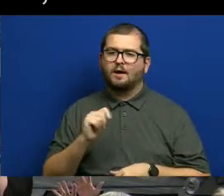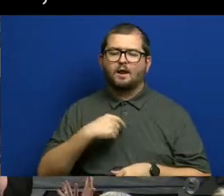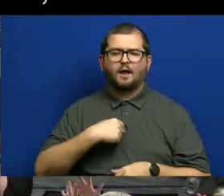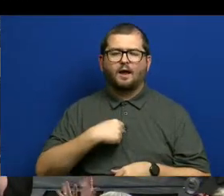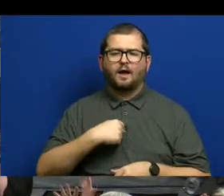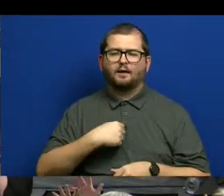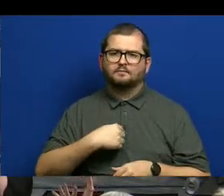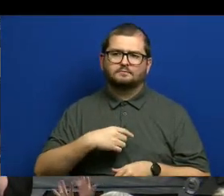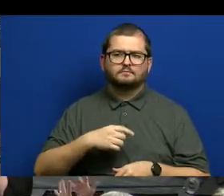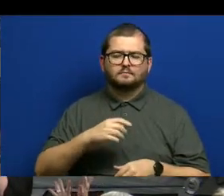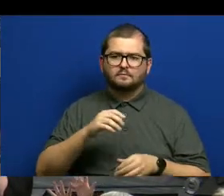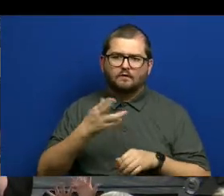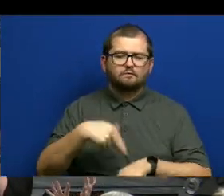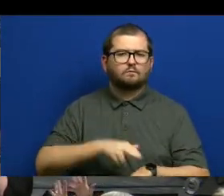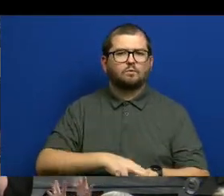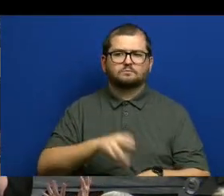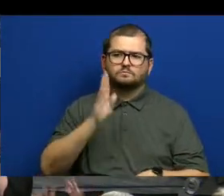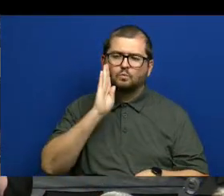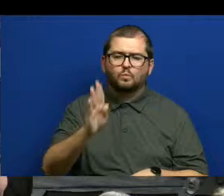for our community.